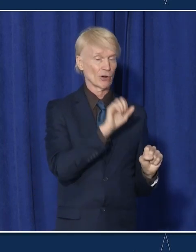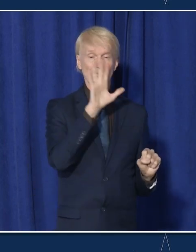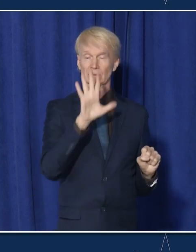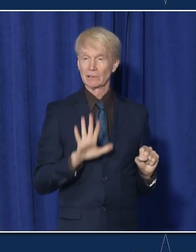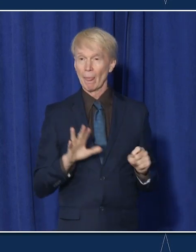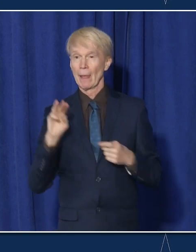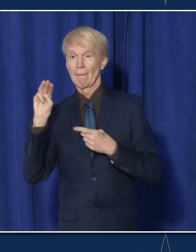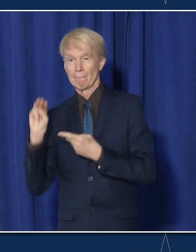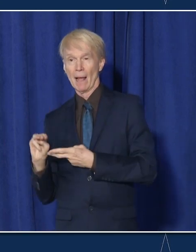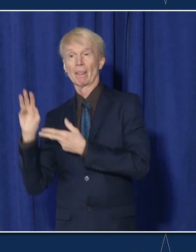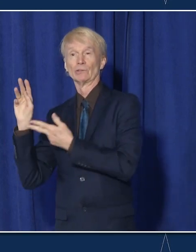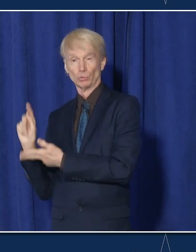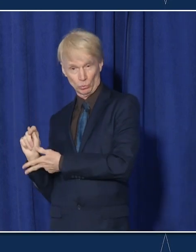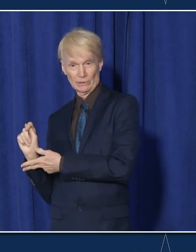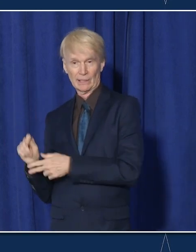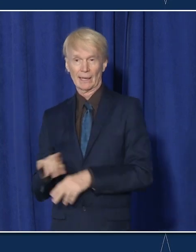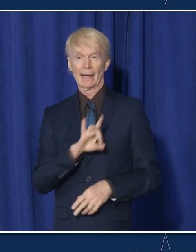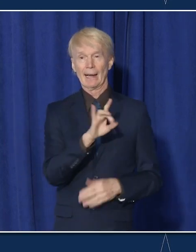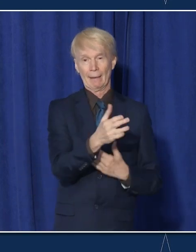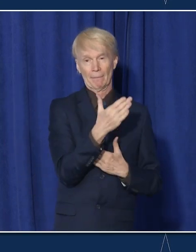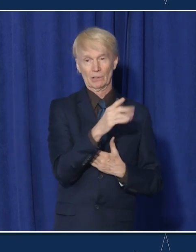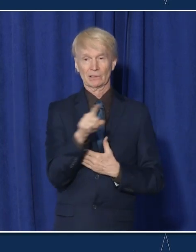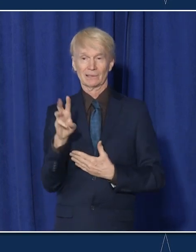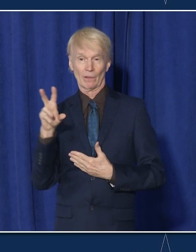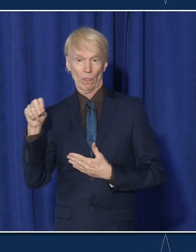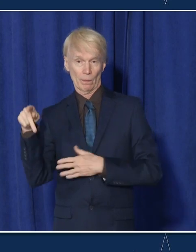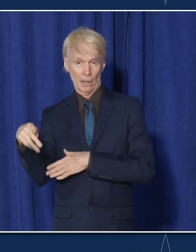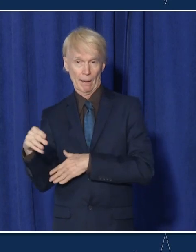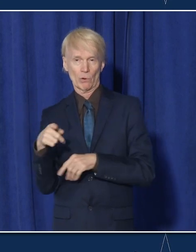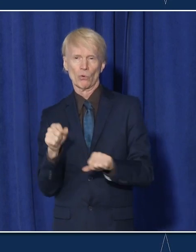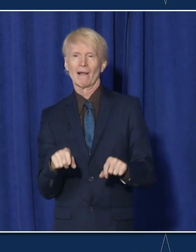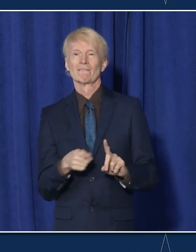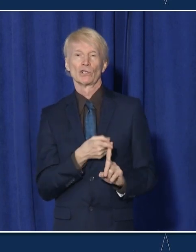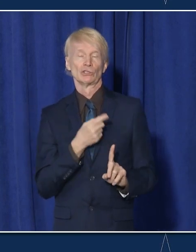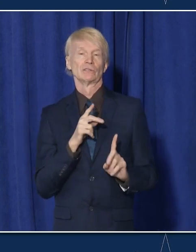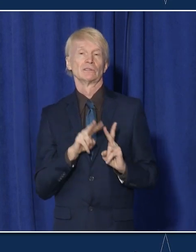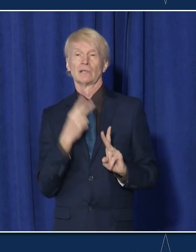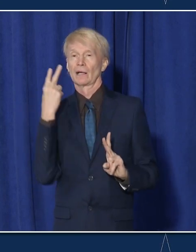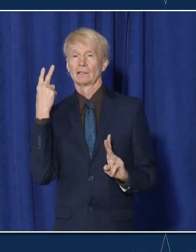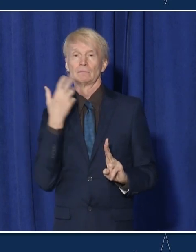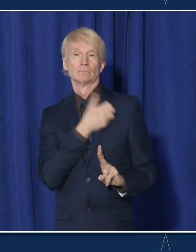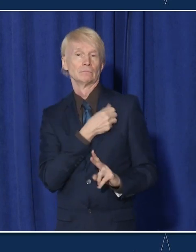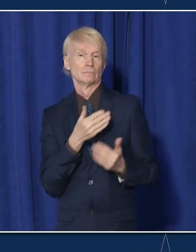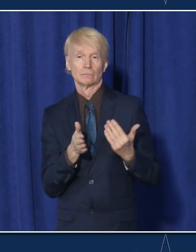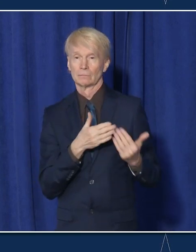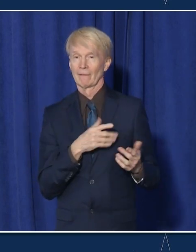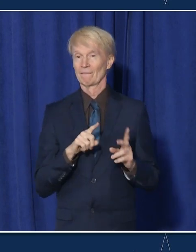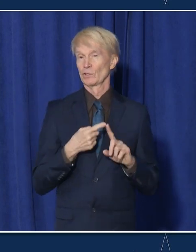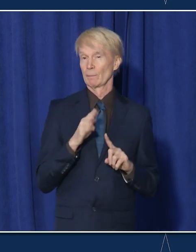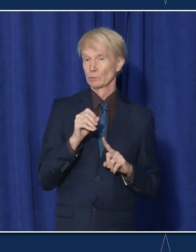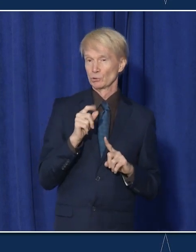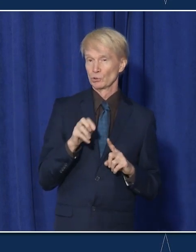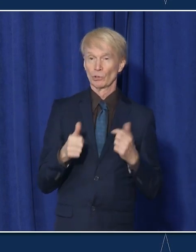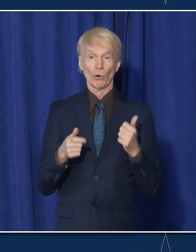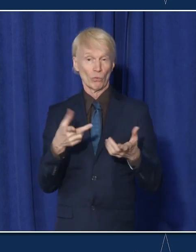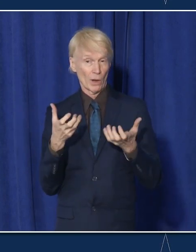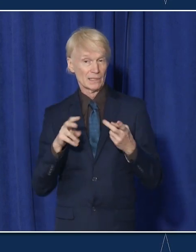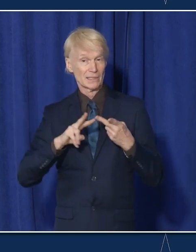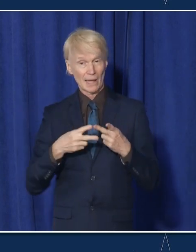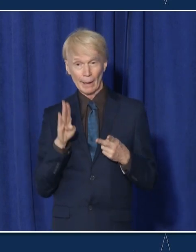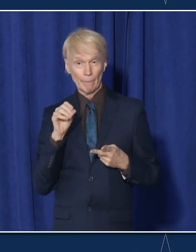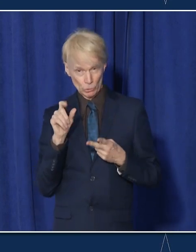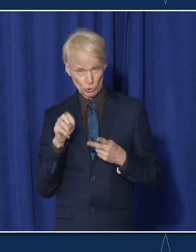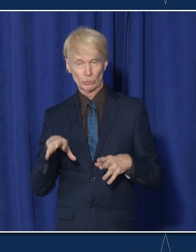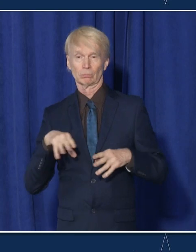and Tuesday, 8 a.m. to 6:30 p.m. You can get a first dose, a second dose, a first booster, or a second booster through